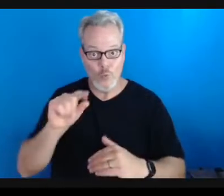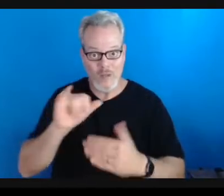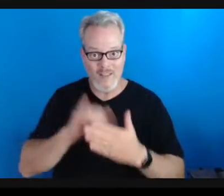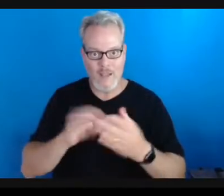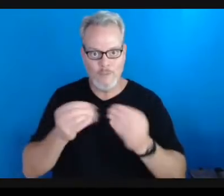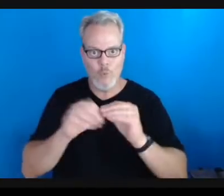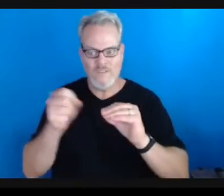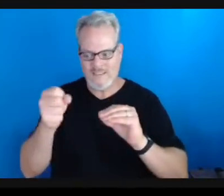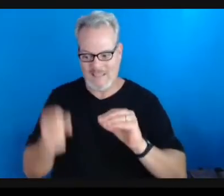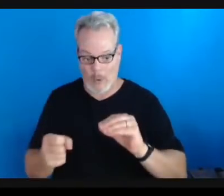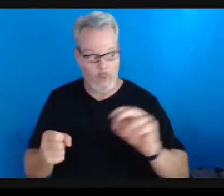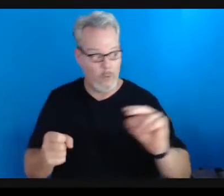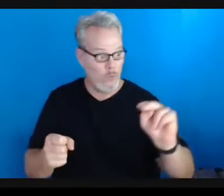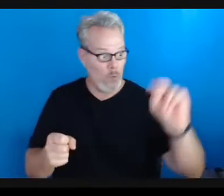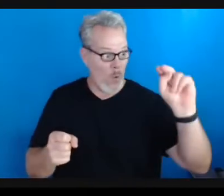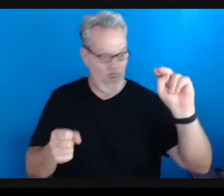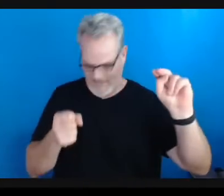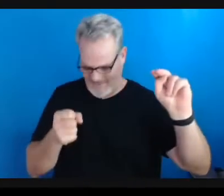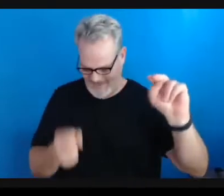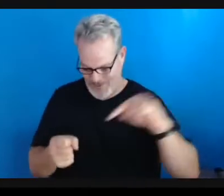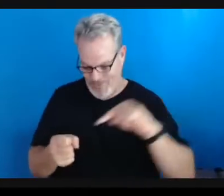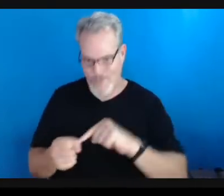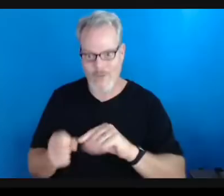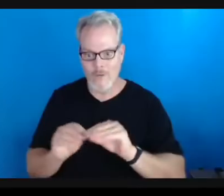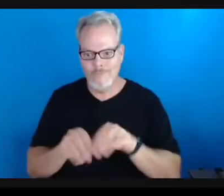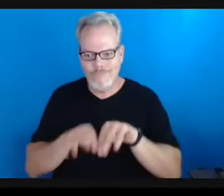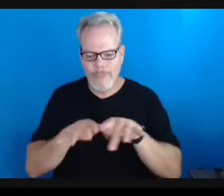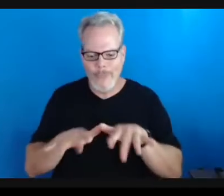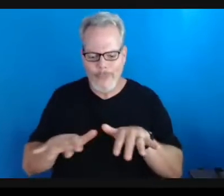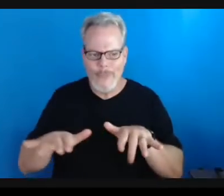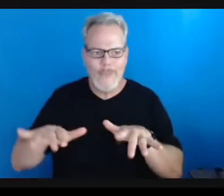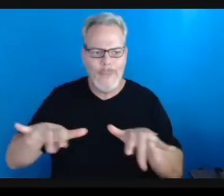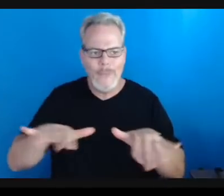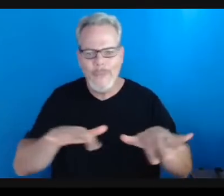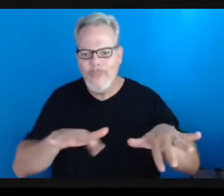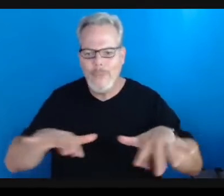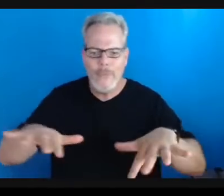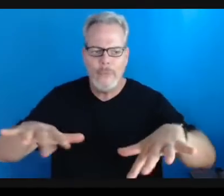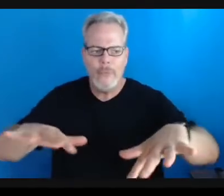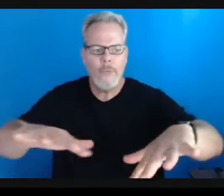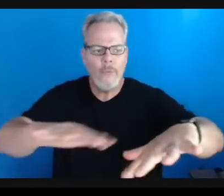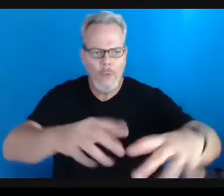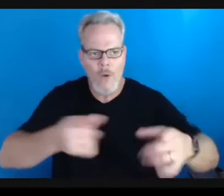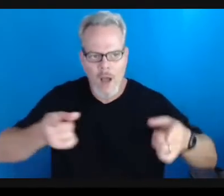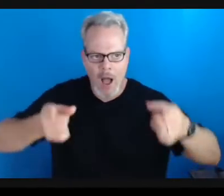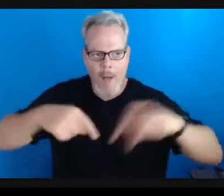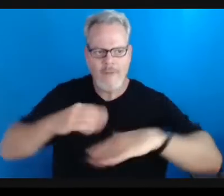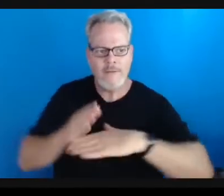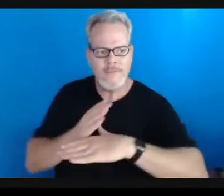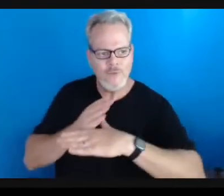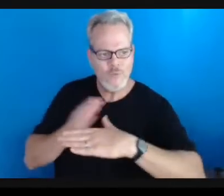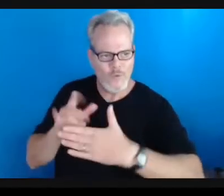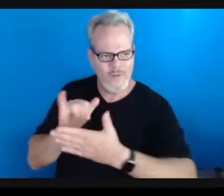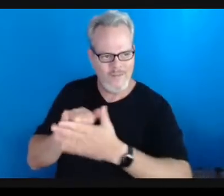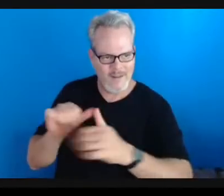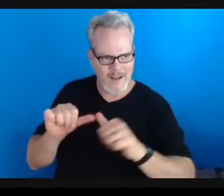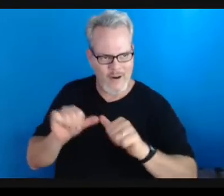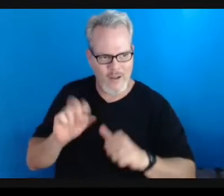floor. And we have ooze-up flows occurring in between those 2 episodes as well as after episode 20